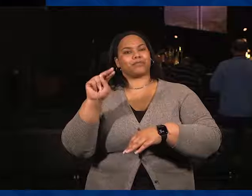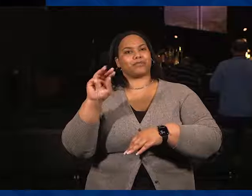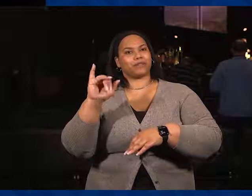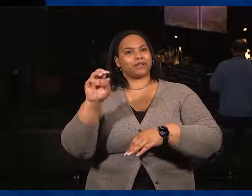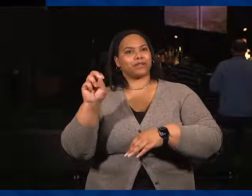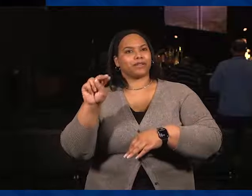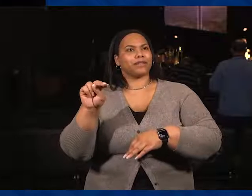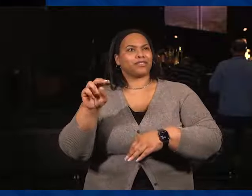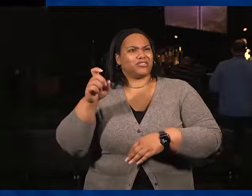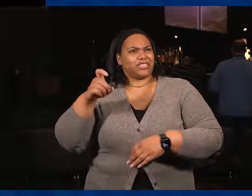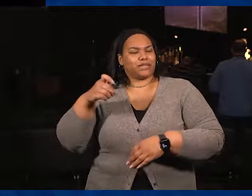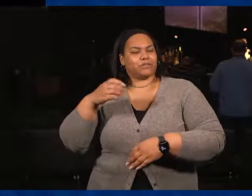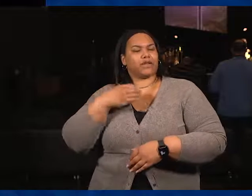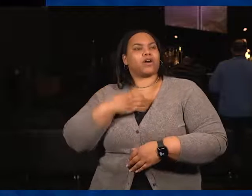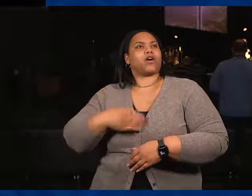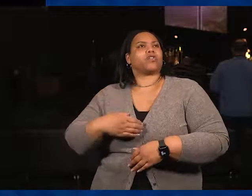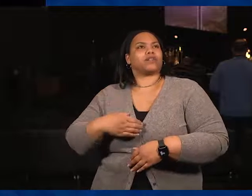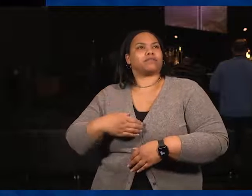hungry.